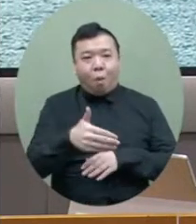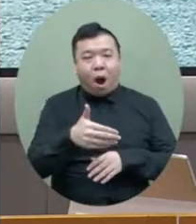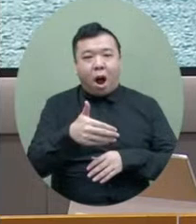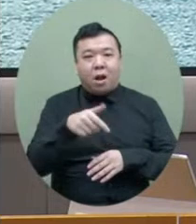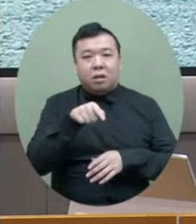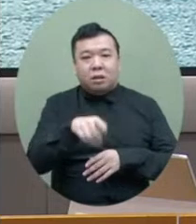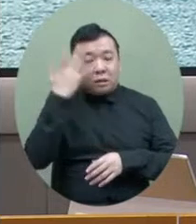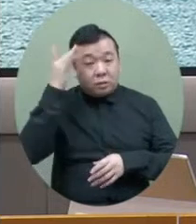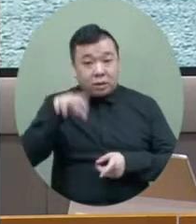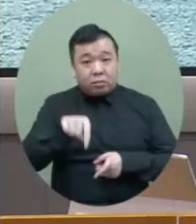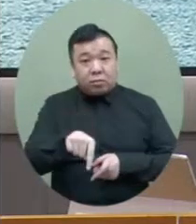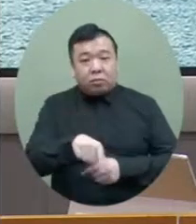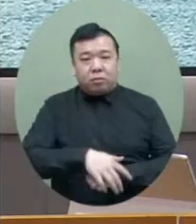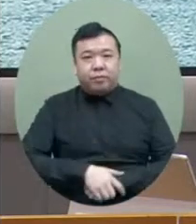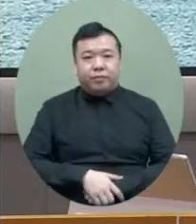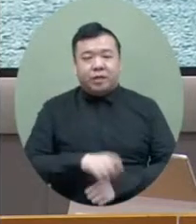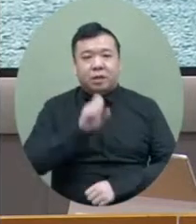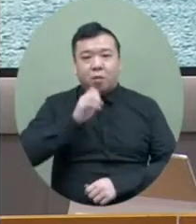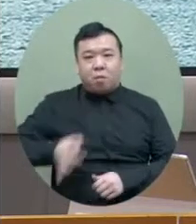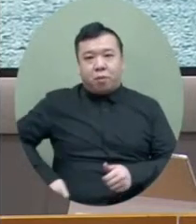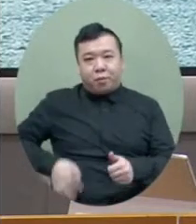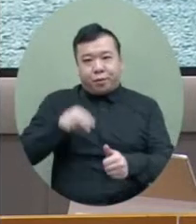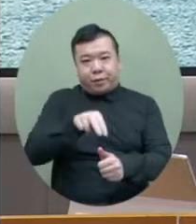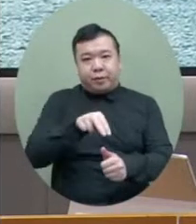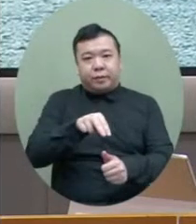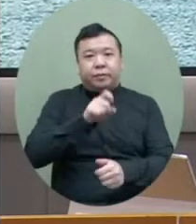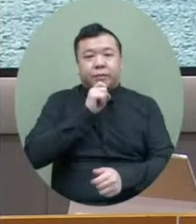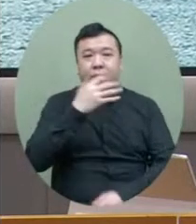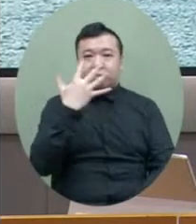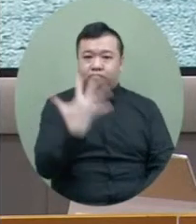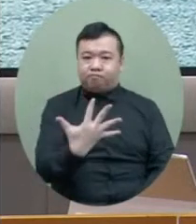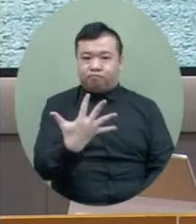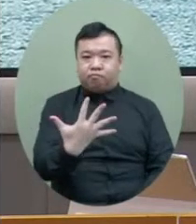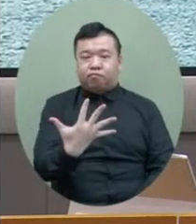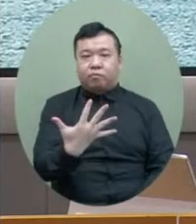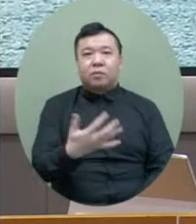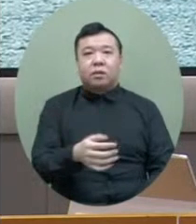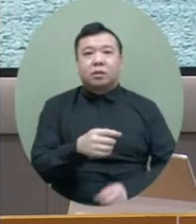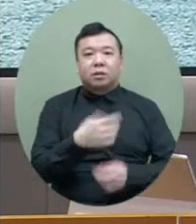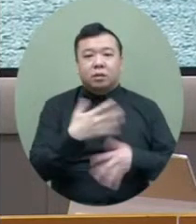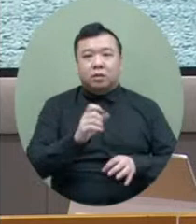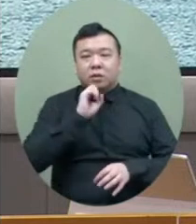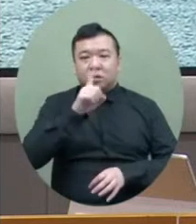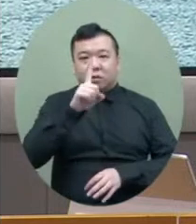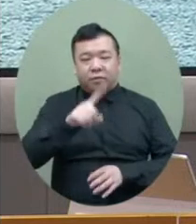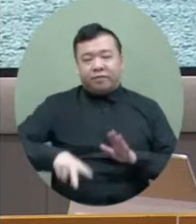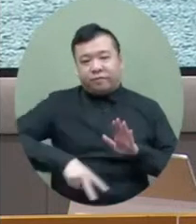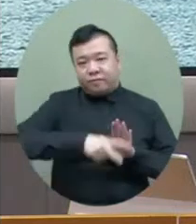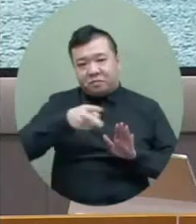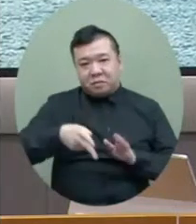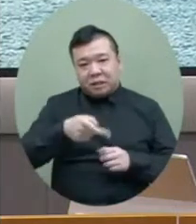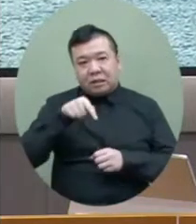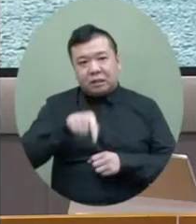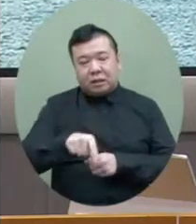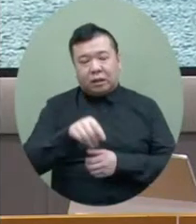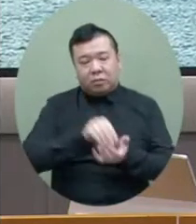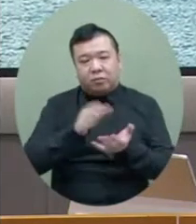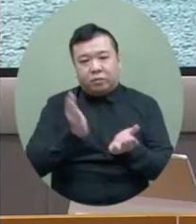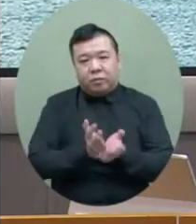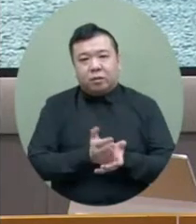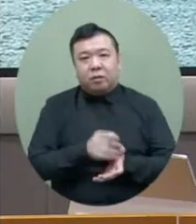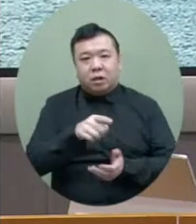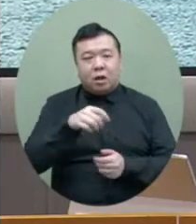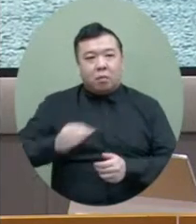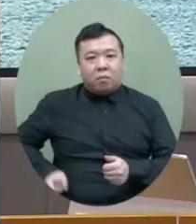in Harbourfront Hotel. There are 5 security and 1